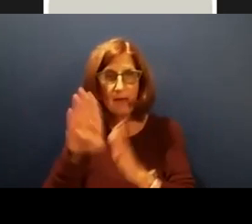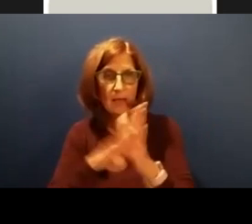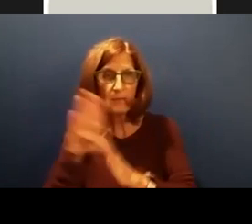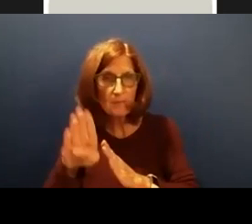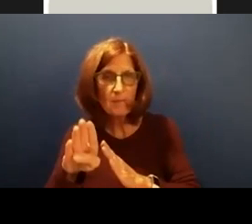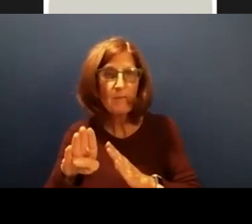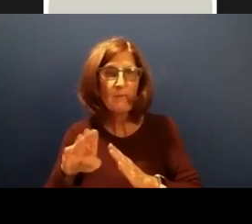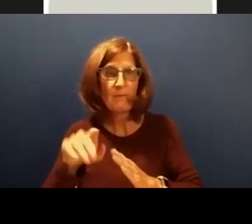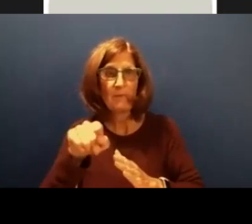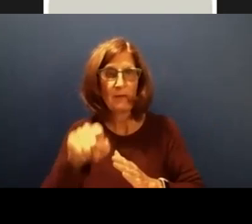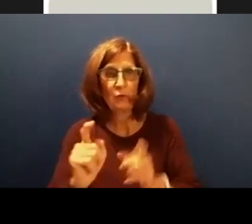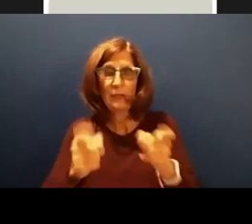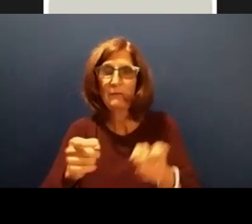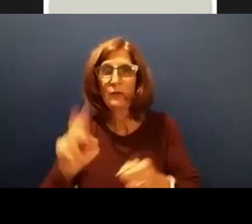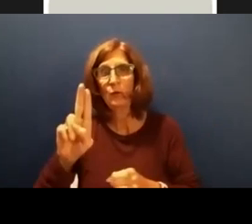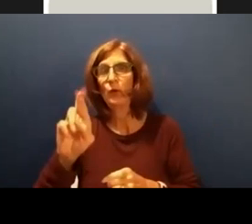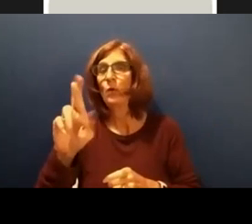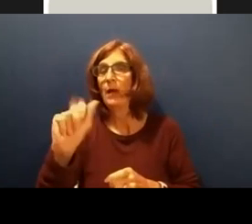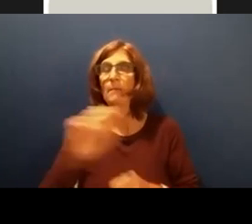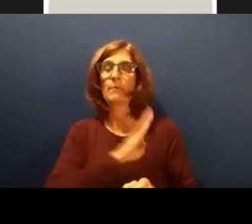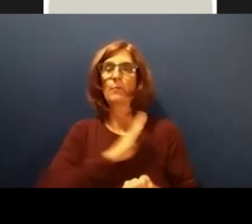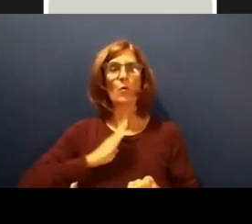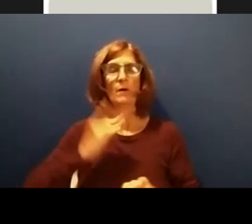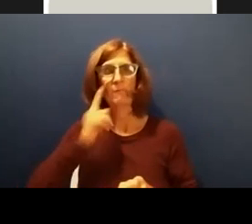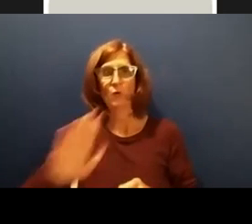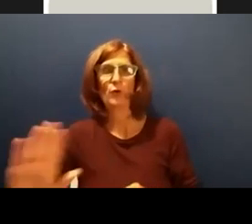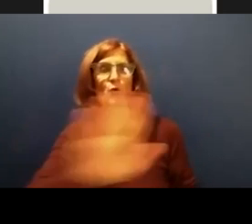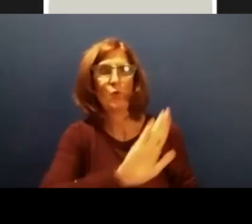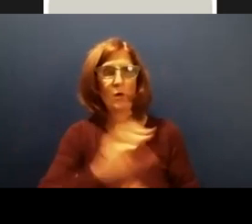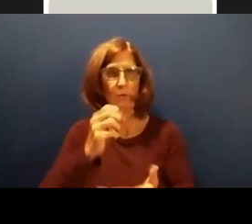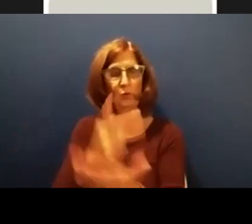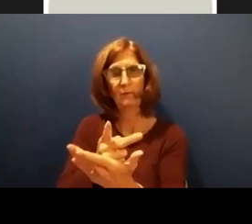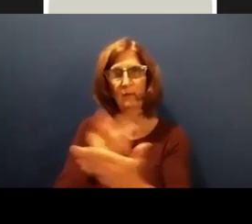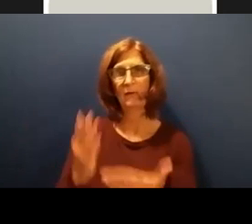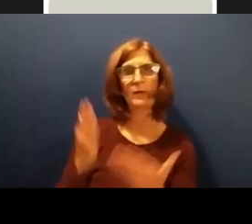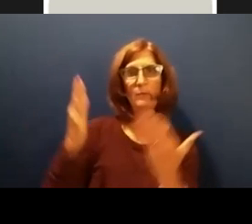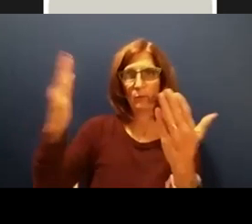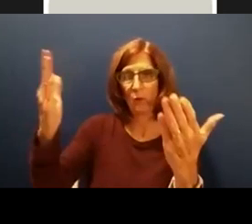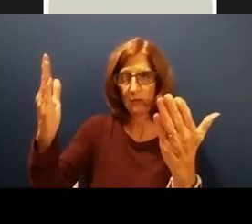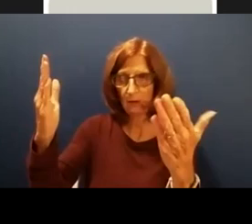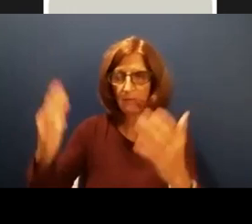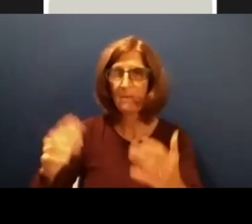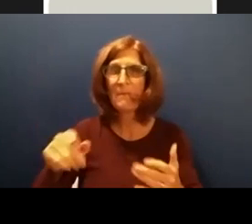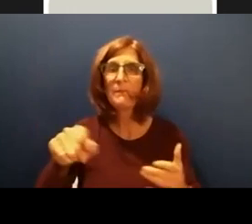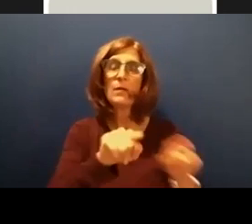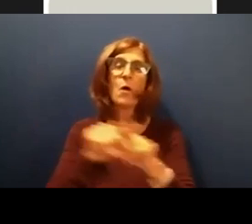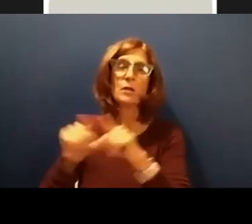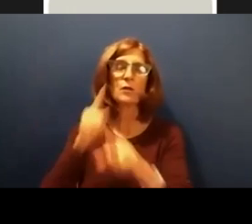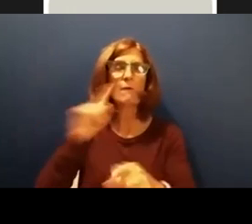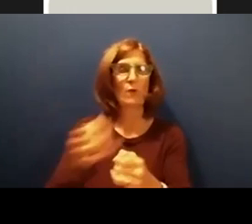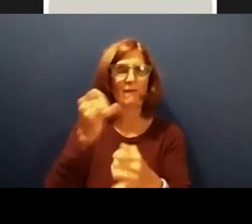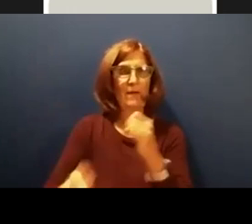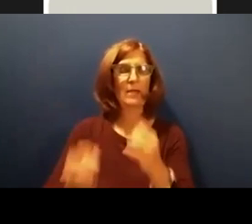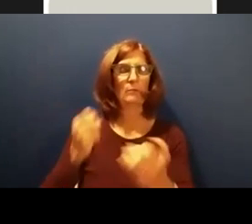back soon to the URA board for approval of a proposal package, and then again for final approval